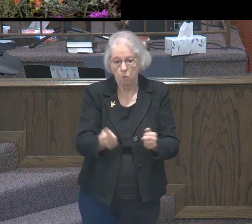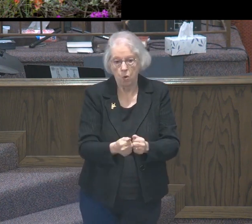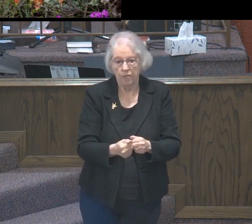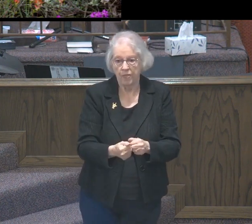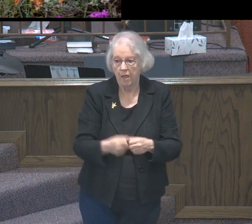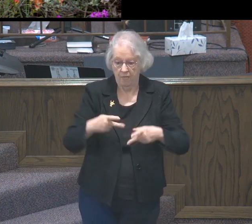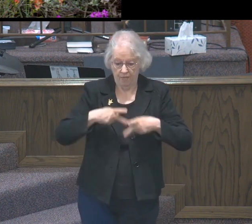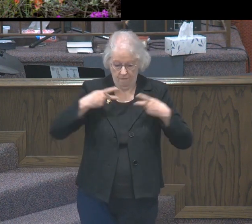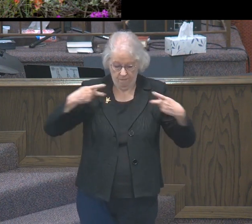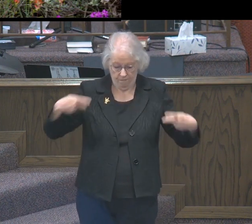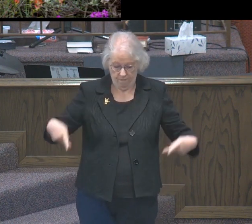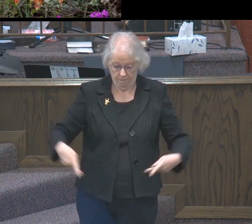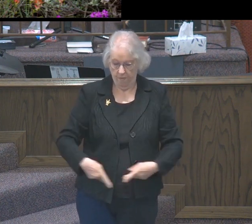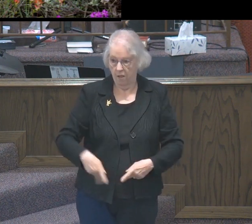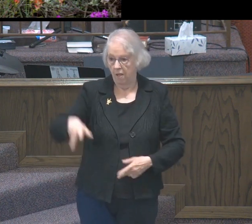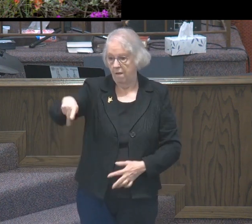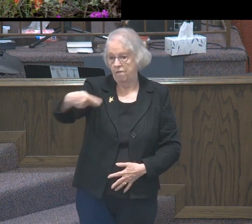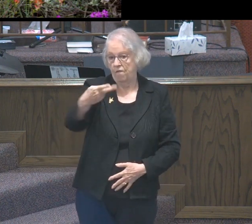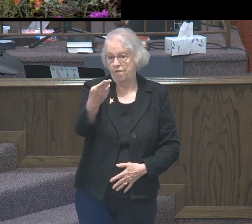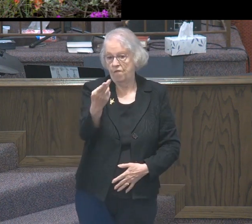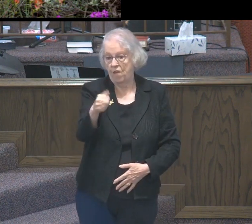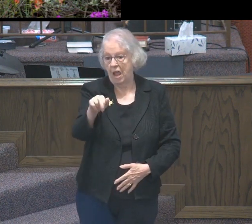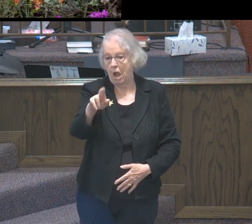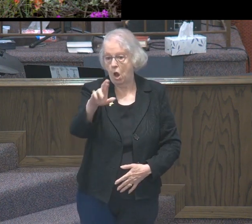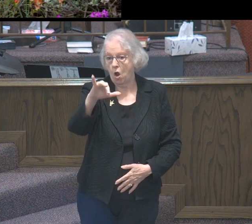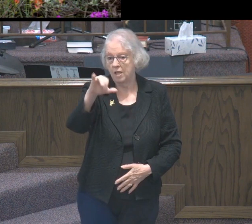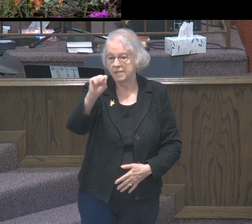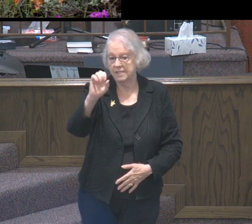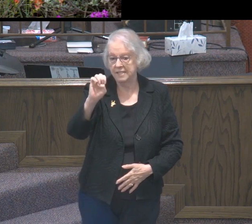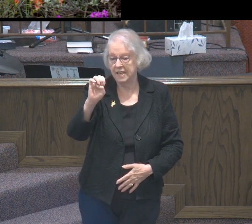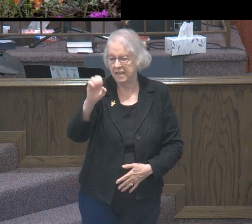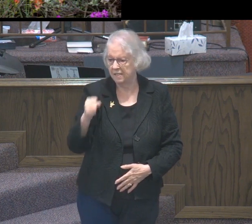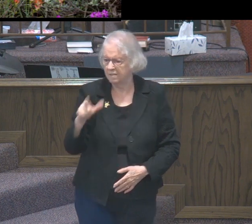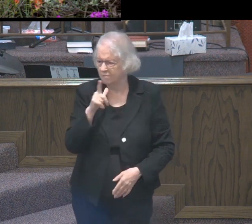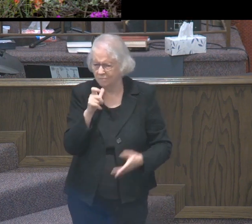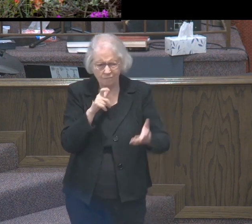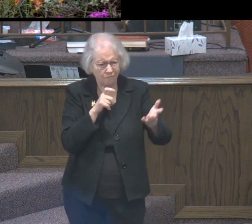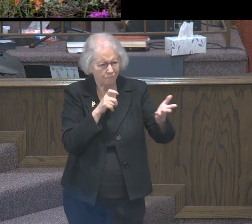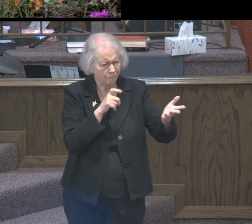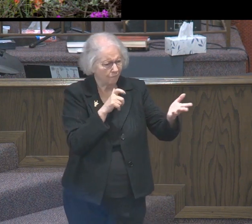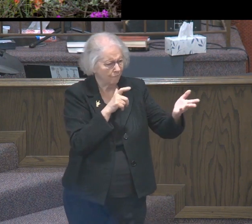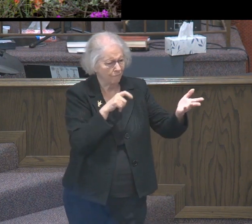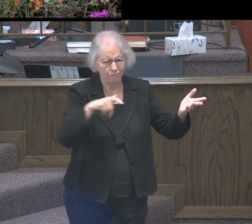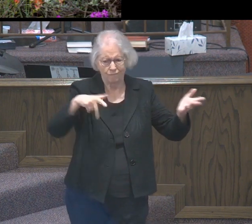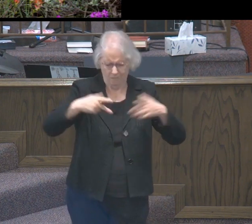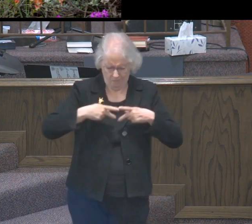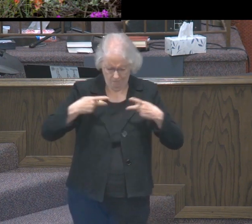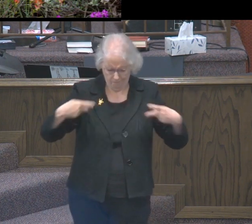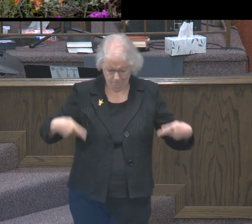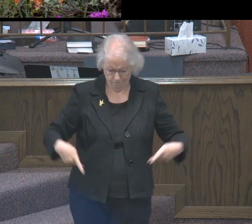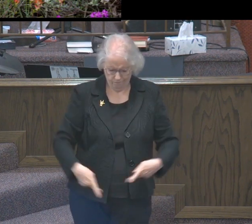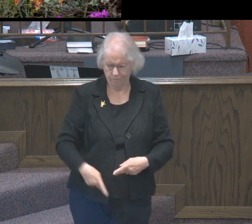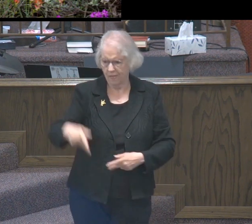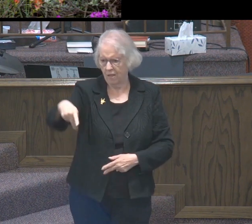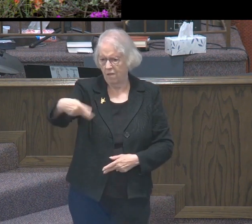what? The law, right? Jesus' followers and those who were watching him from